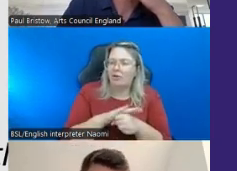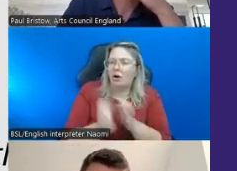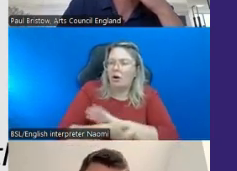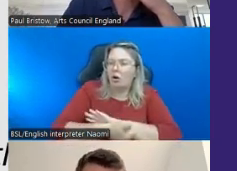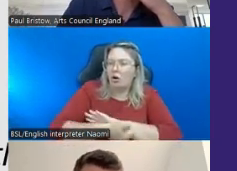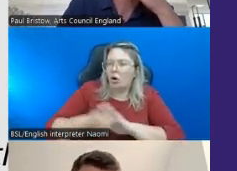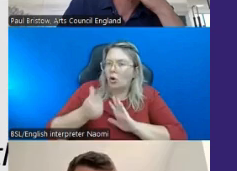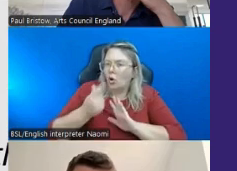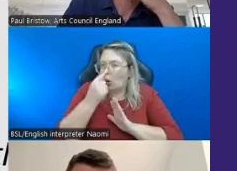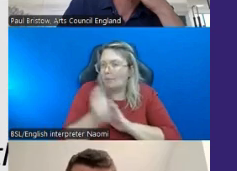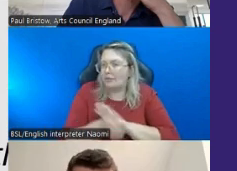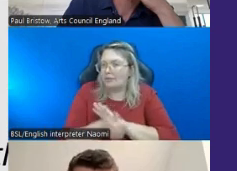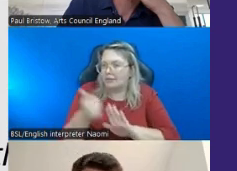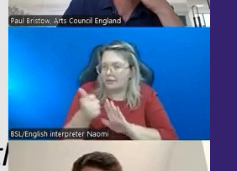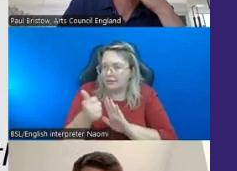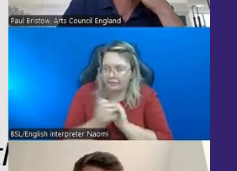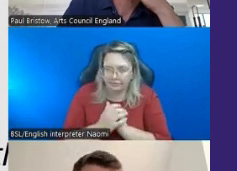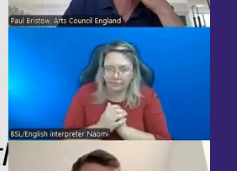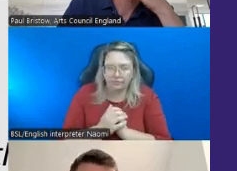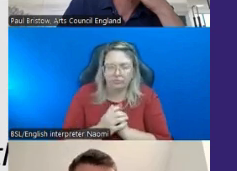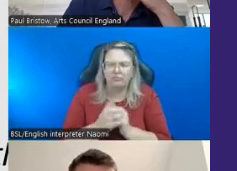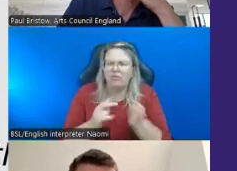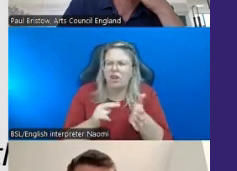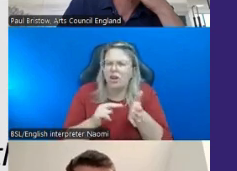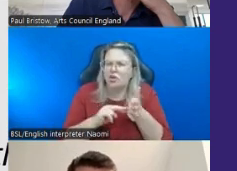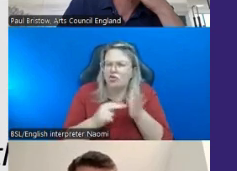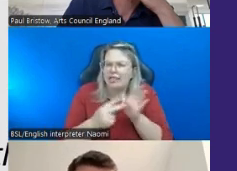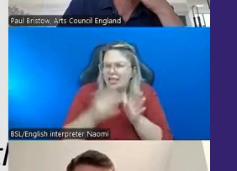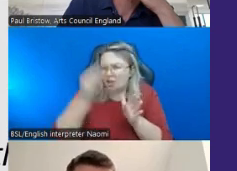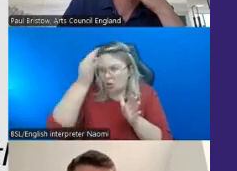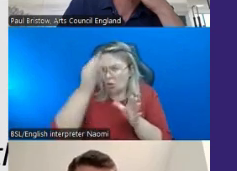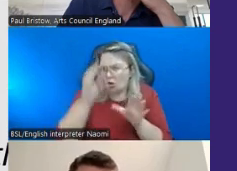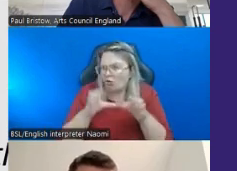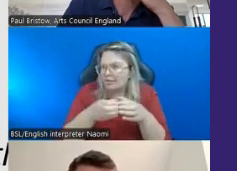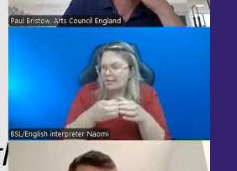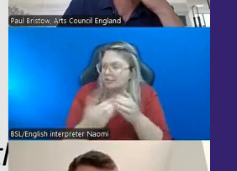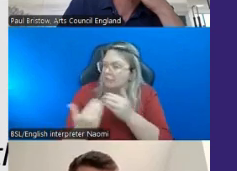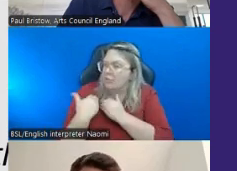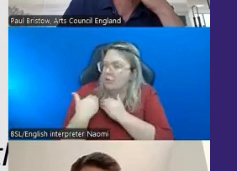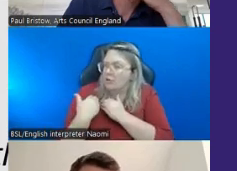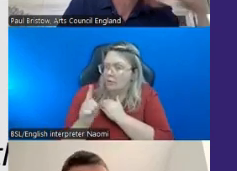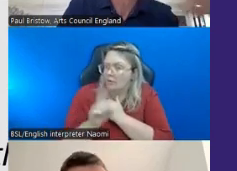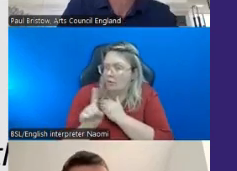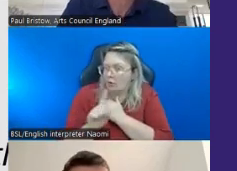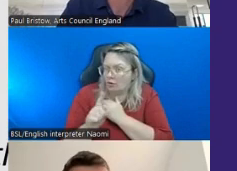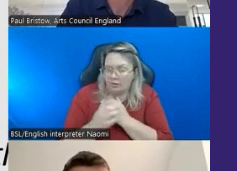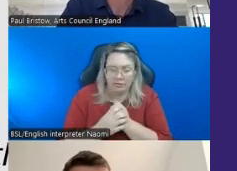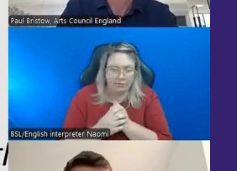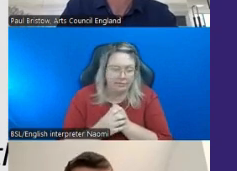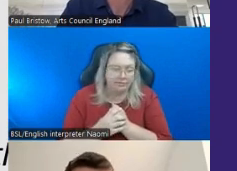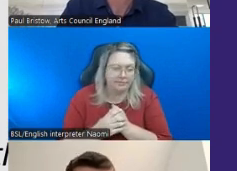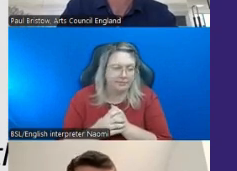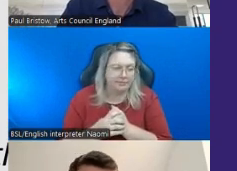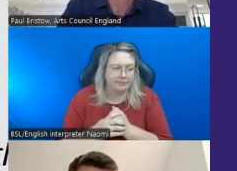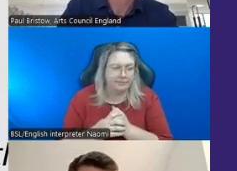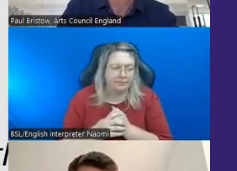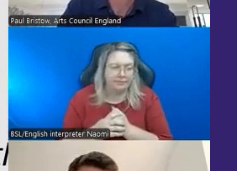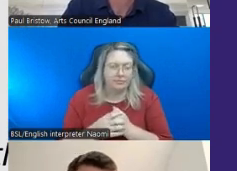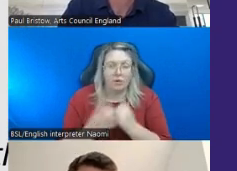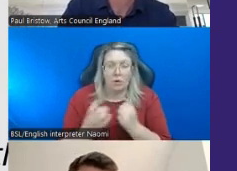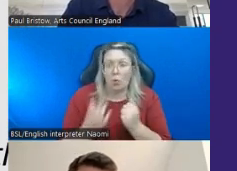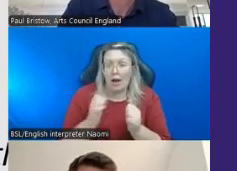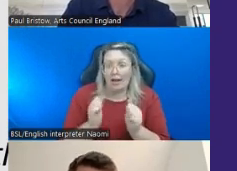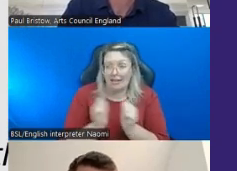so what our strategic authorities are actually responsible for. So the white paper tries to set out what are the actual